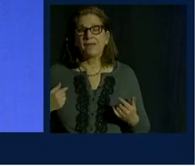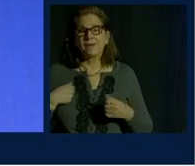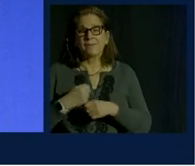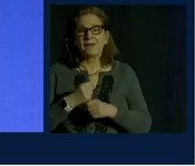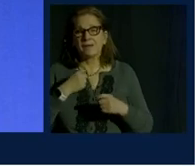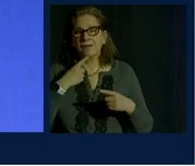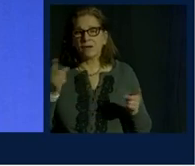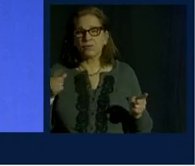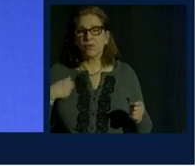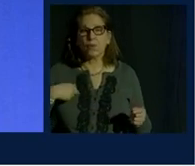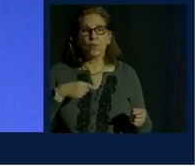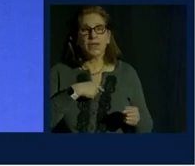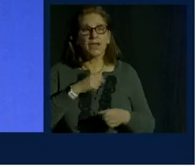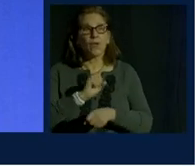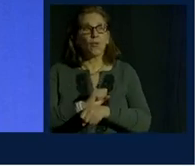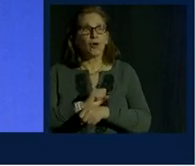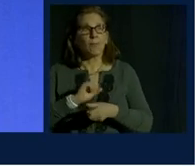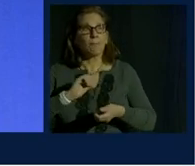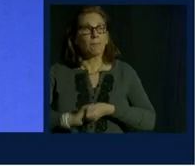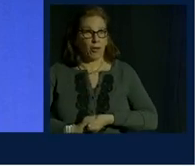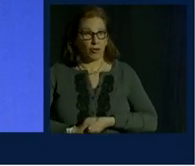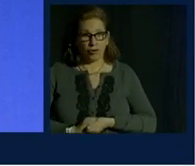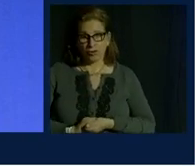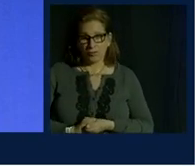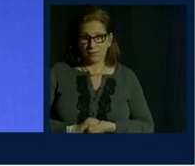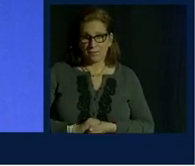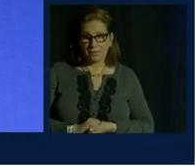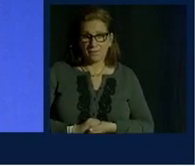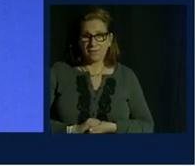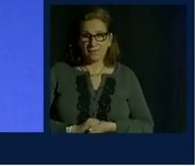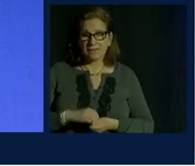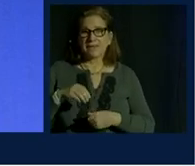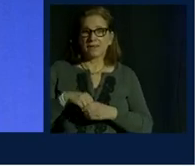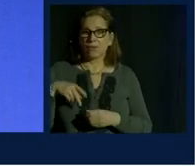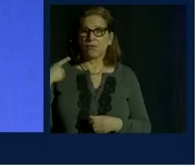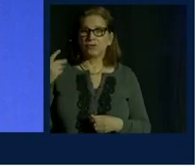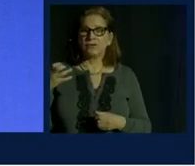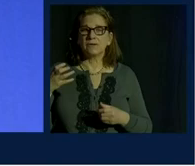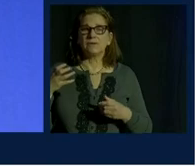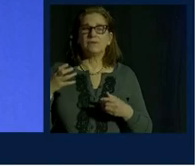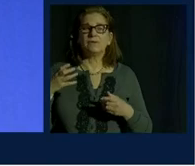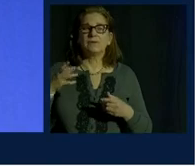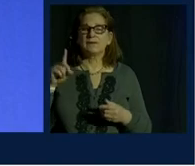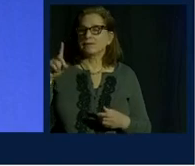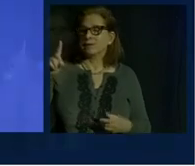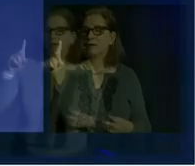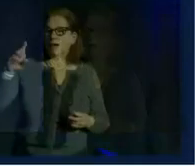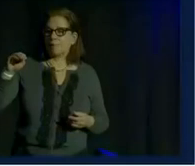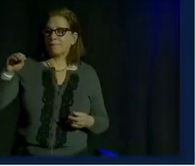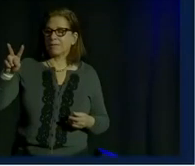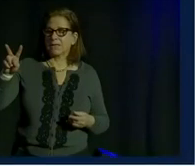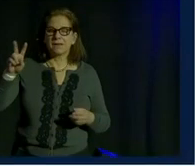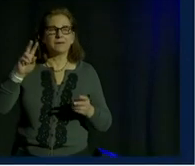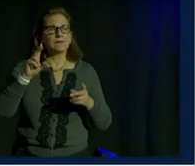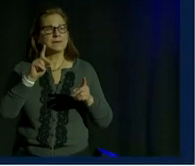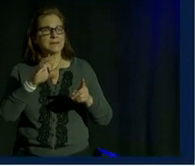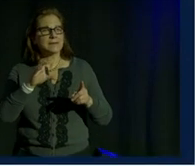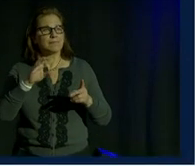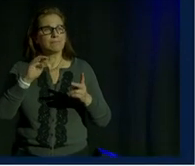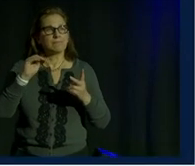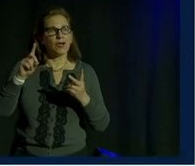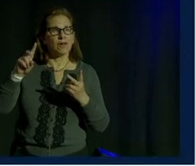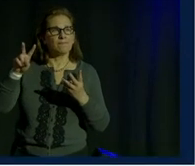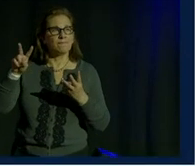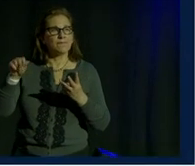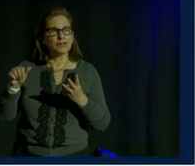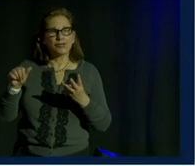partnership with Washington, D.C. and the broader DMV metro area to foster economic recovery and growth for the